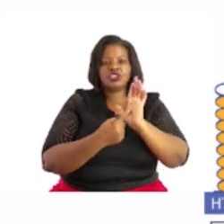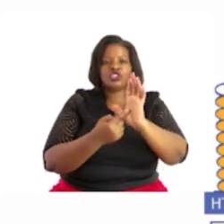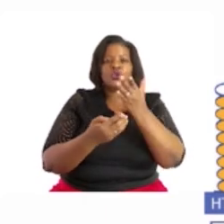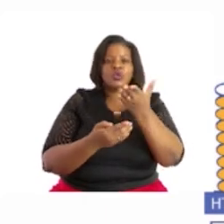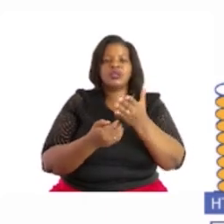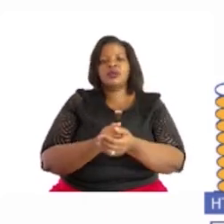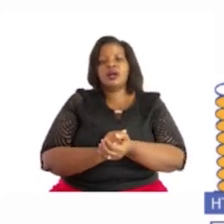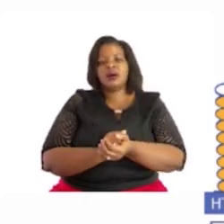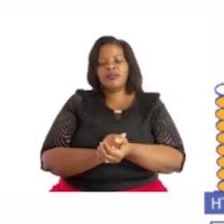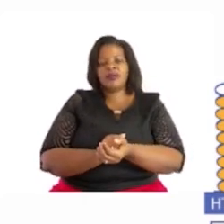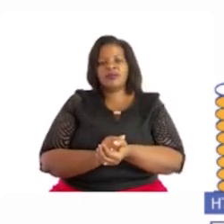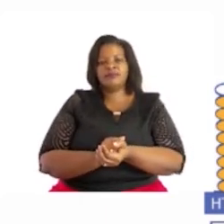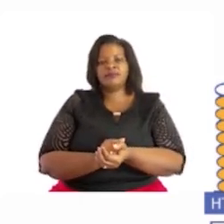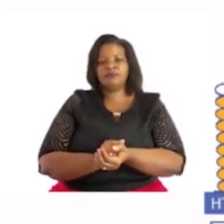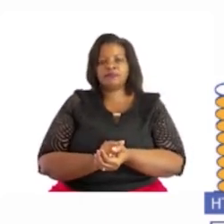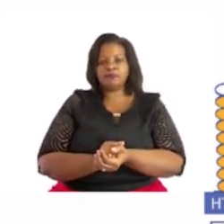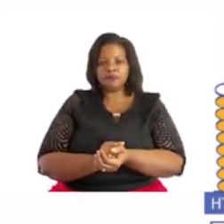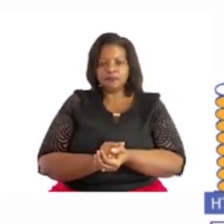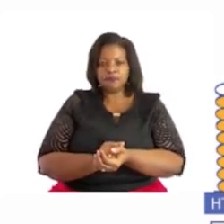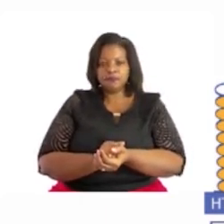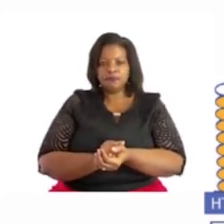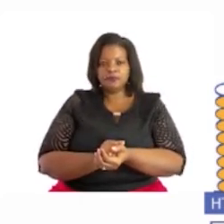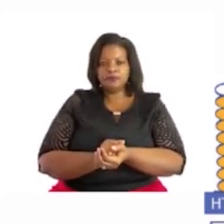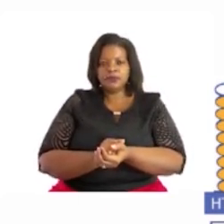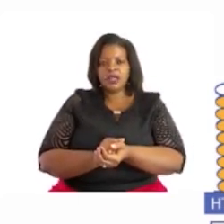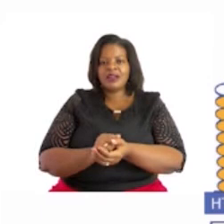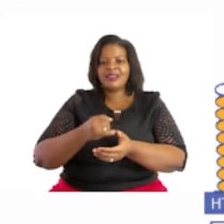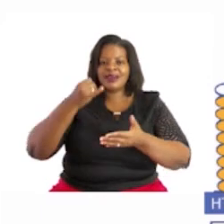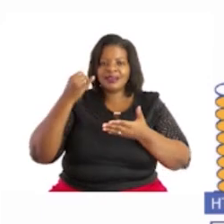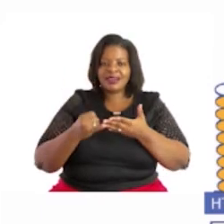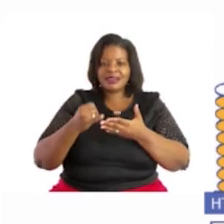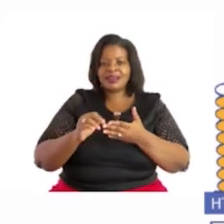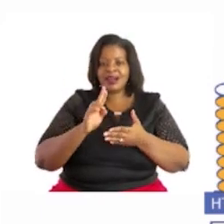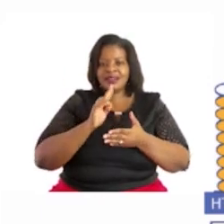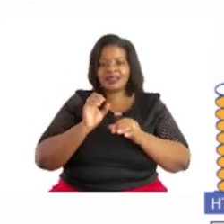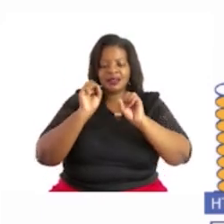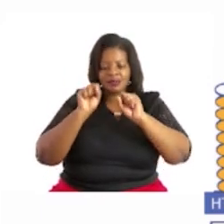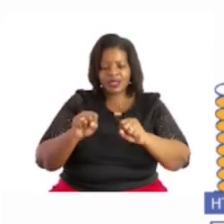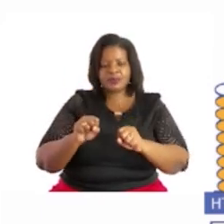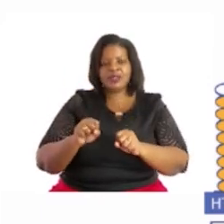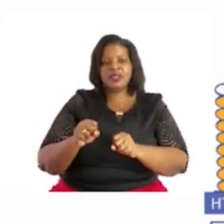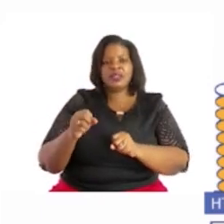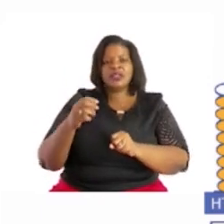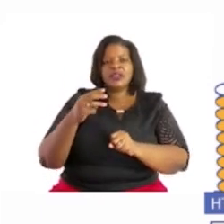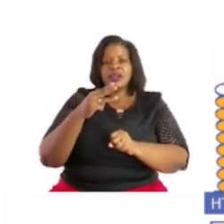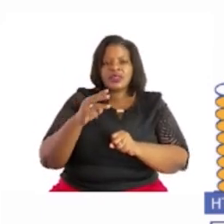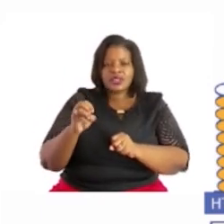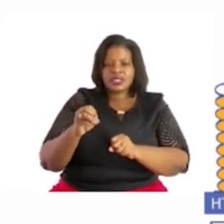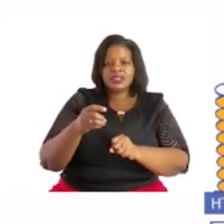that slide, and then your final answer should be 30,000 plus 4,000